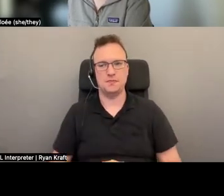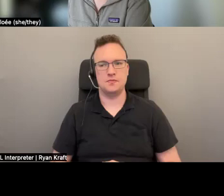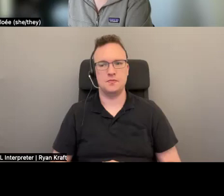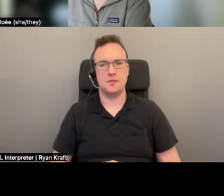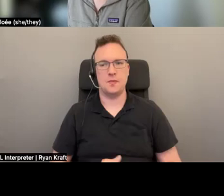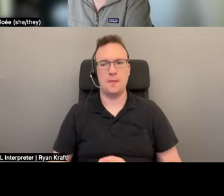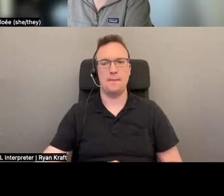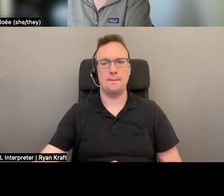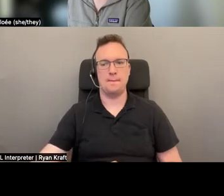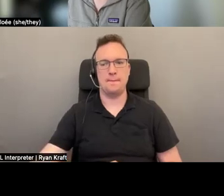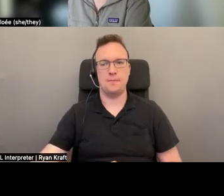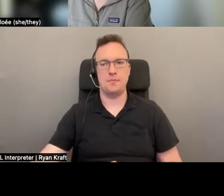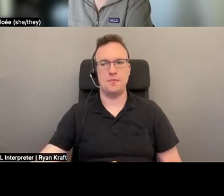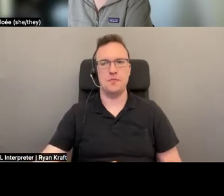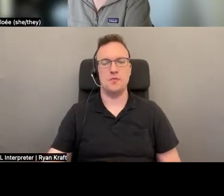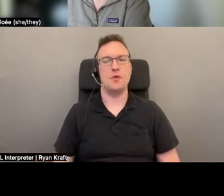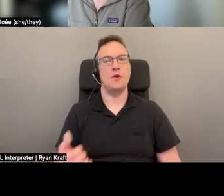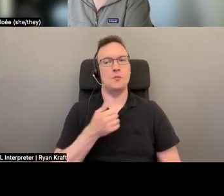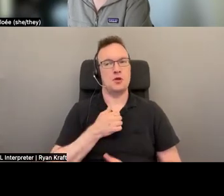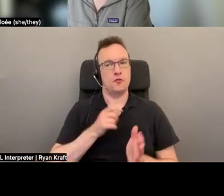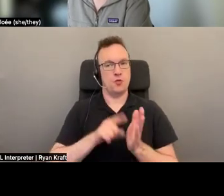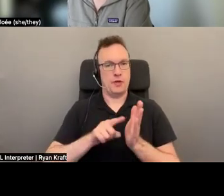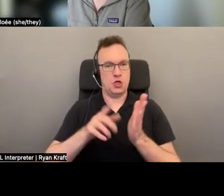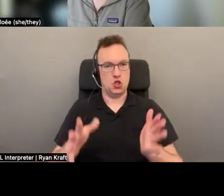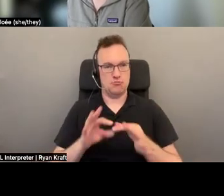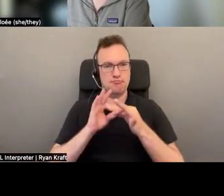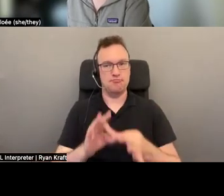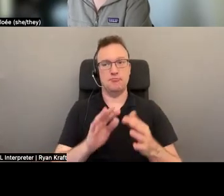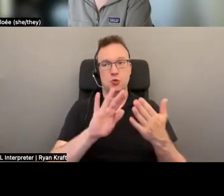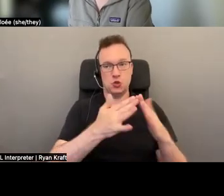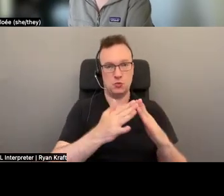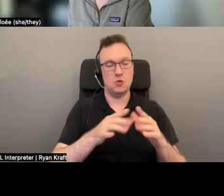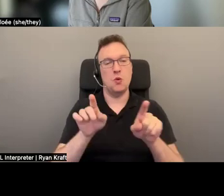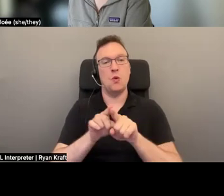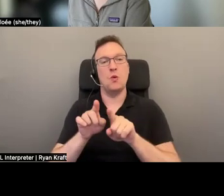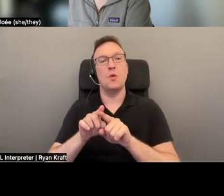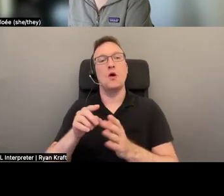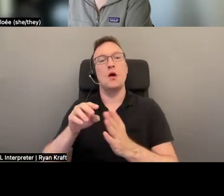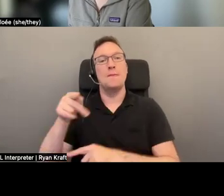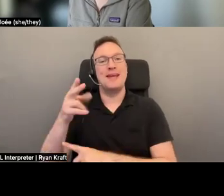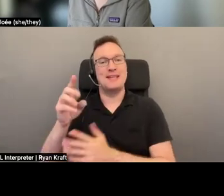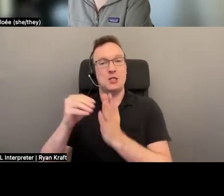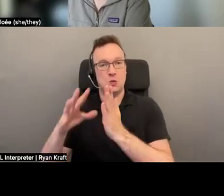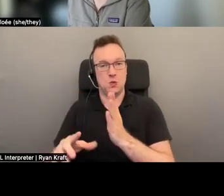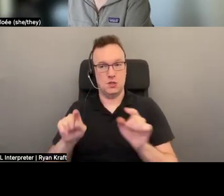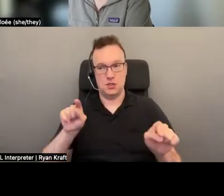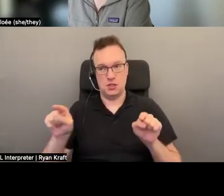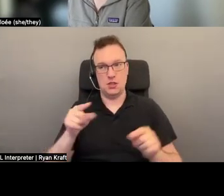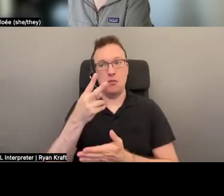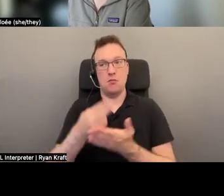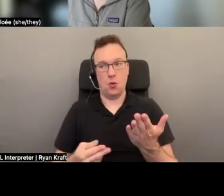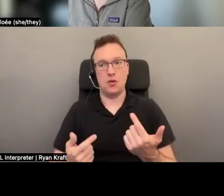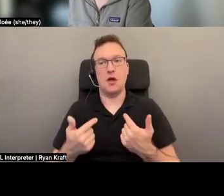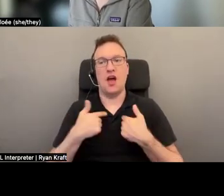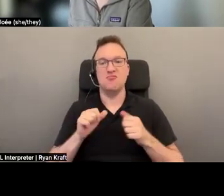community-based researcher and a doctoral student, I am